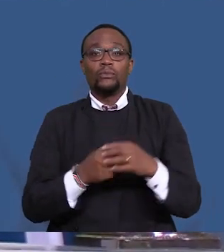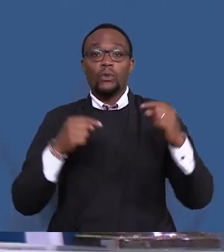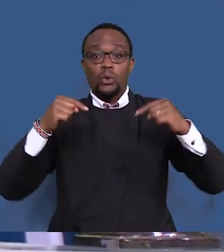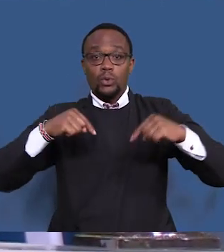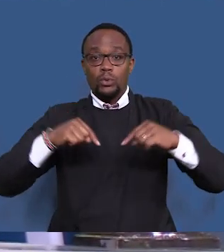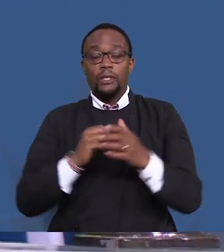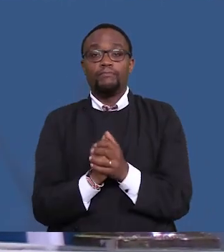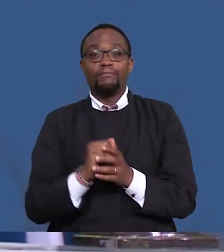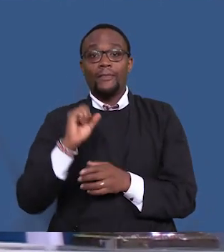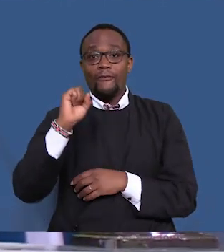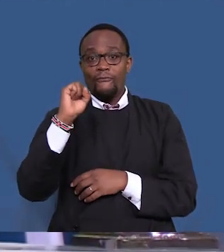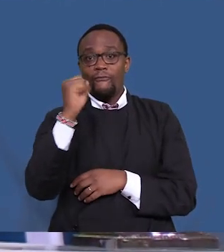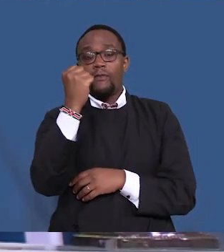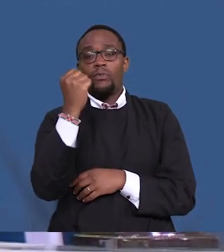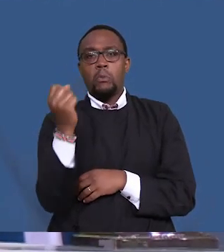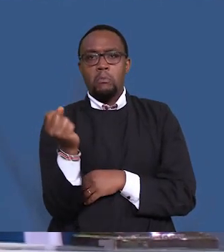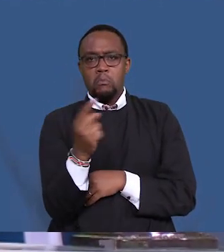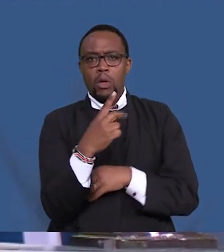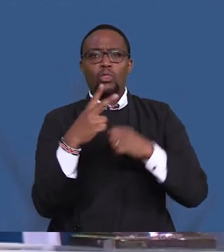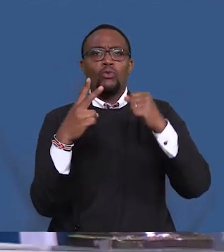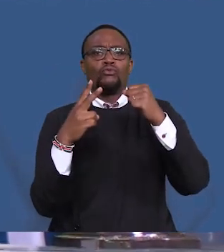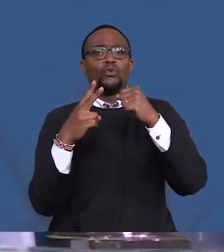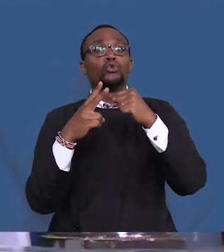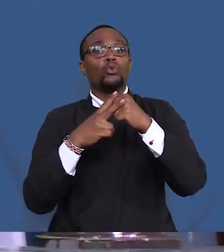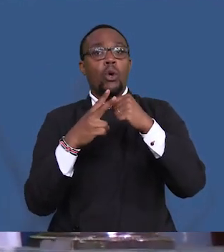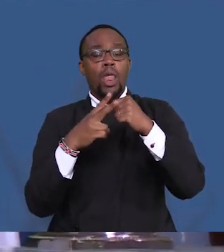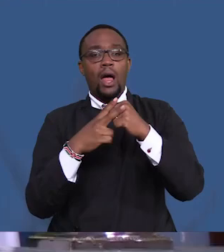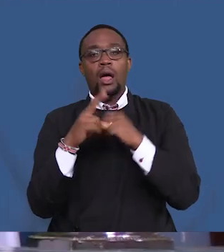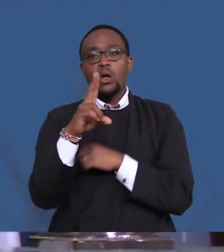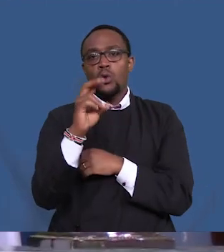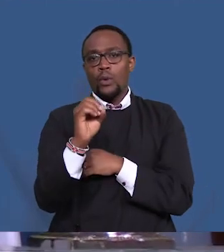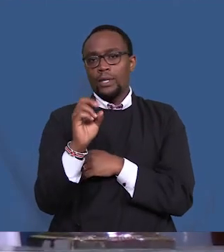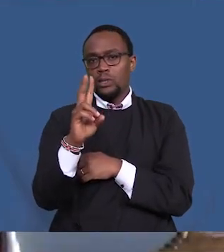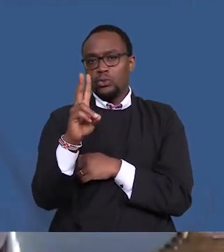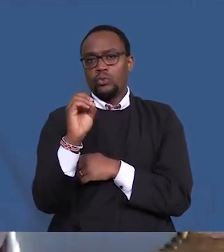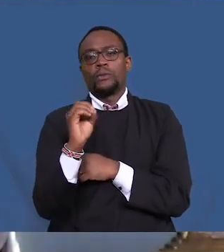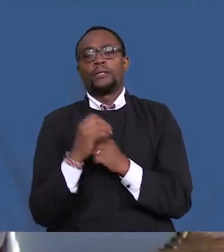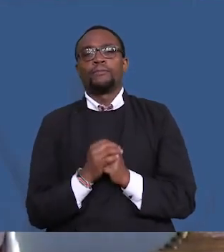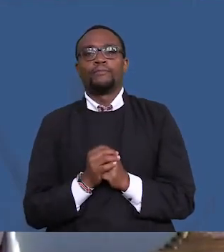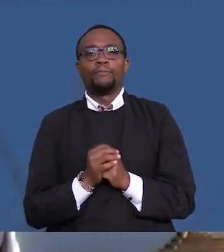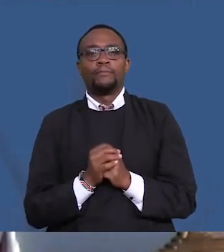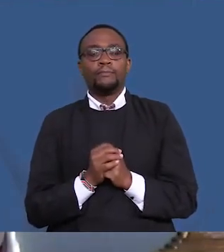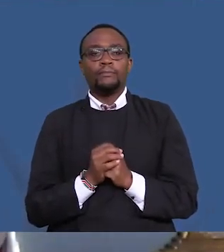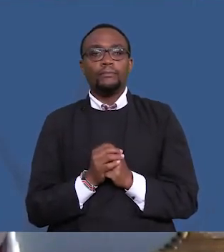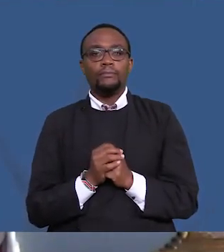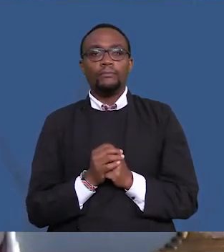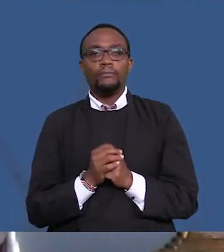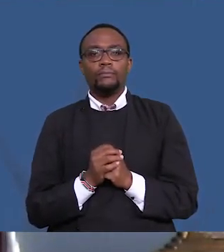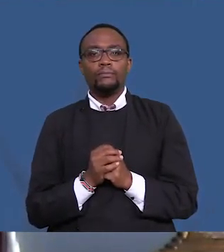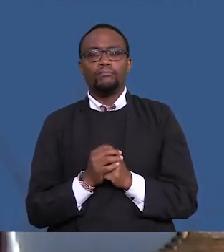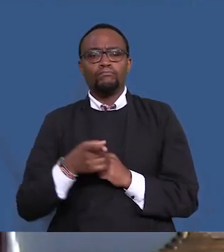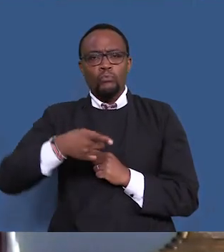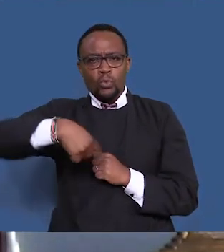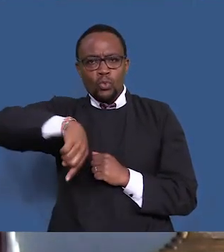Today is the 5th of July, 2020, and we are